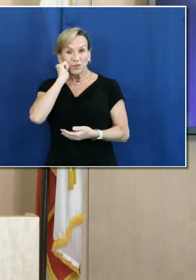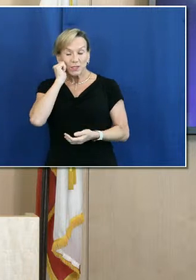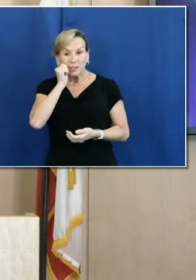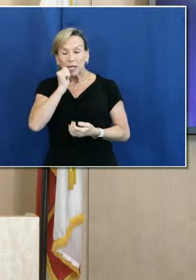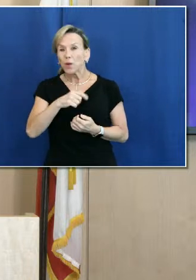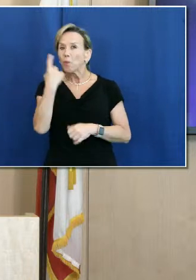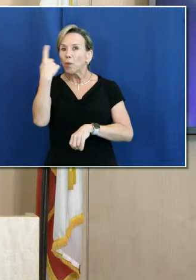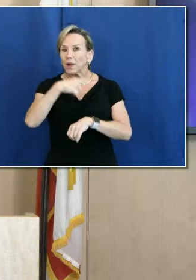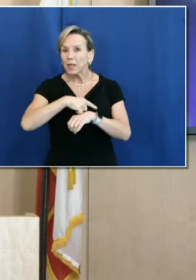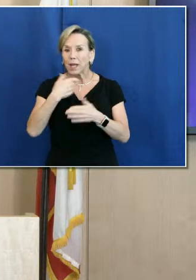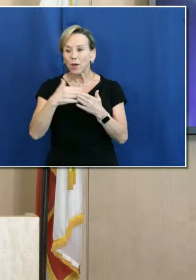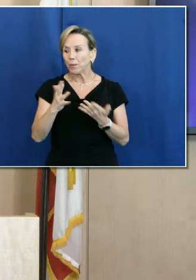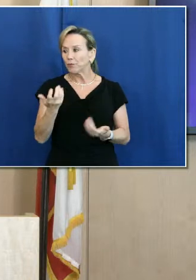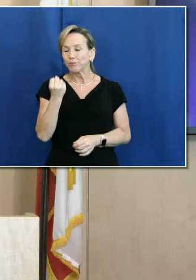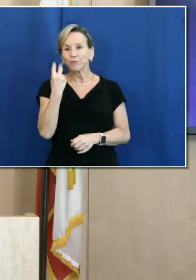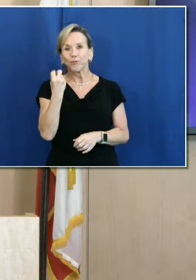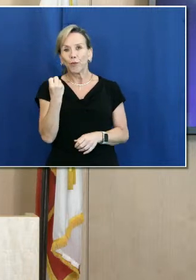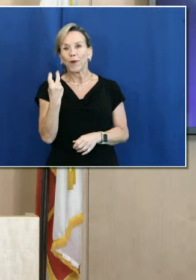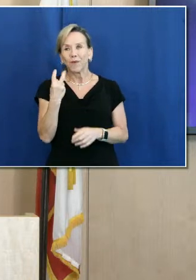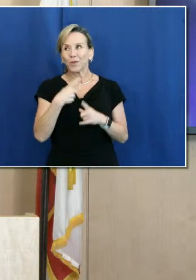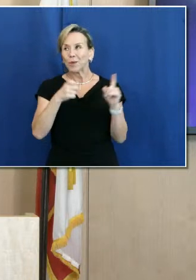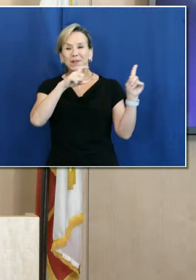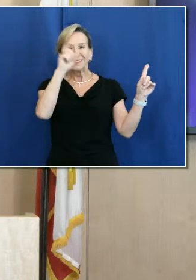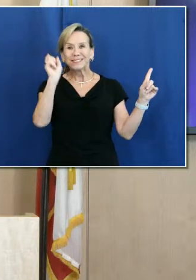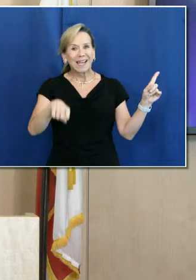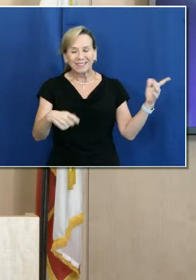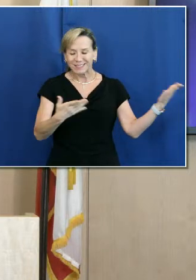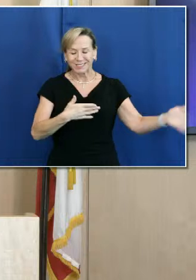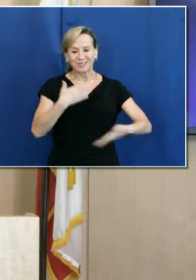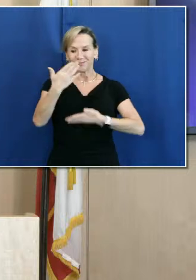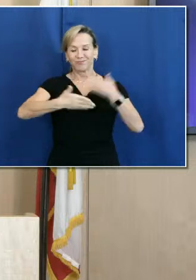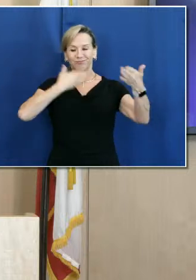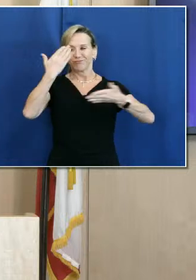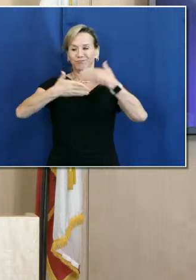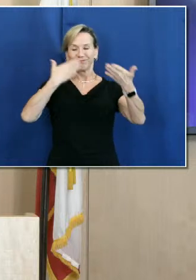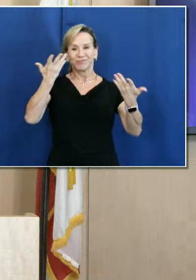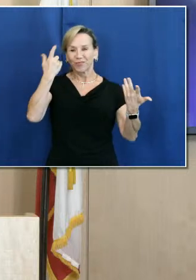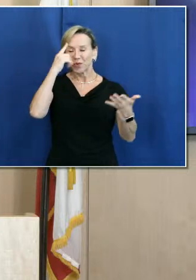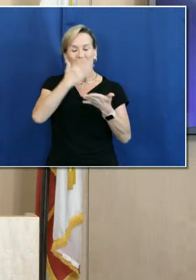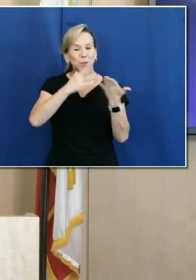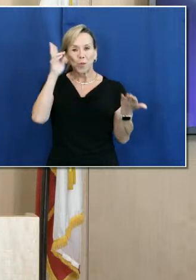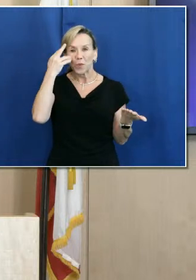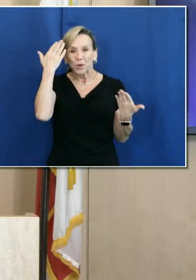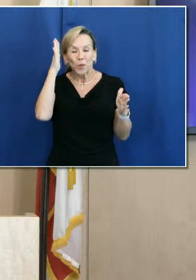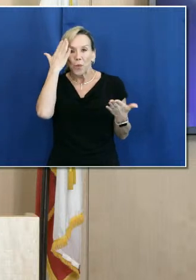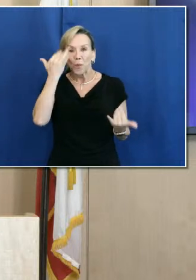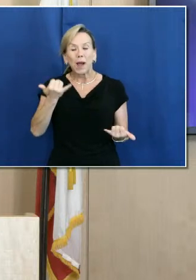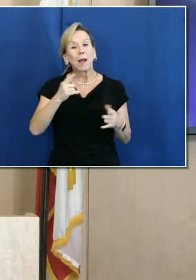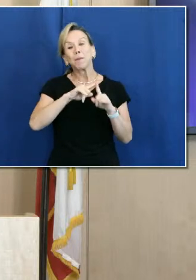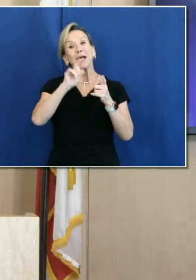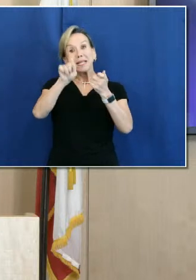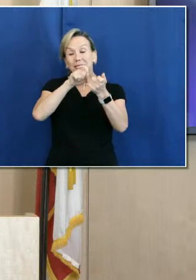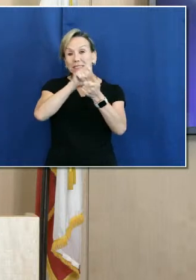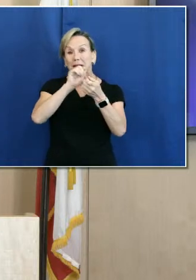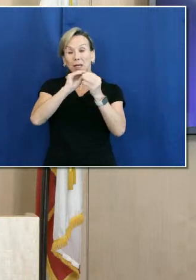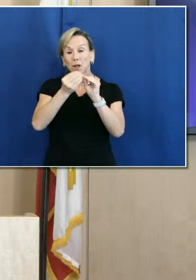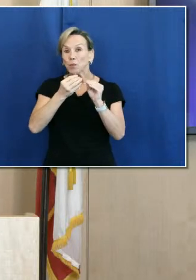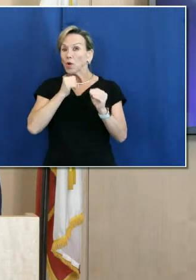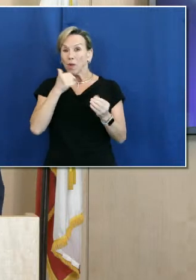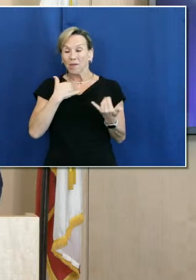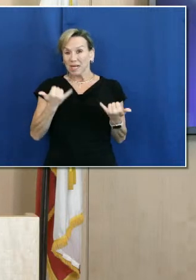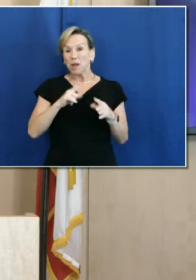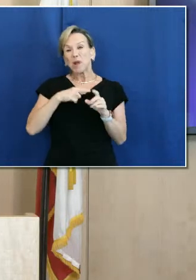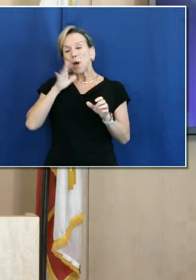remember one day we had about a dozen in one day from Texas for some reason, but we don't know the exact number, but I can look into that